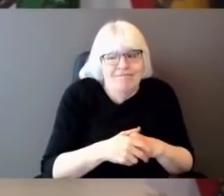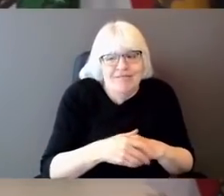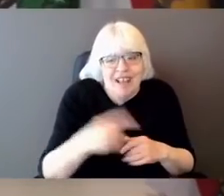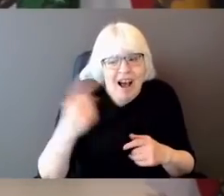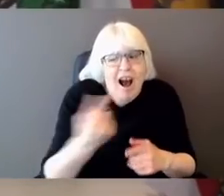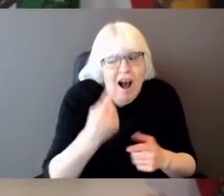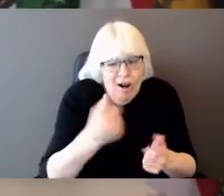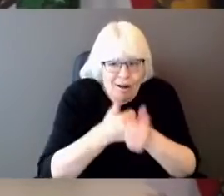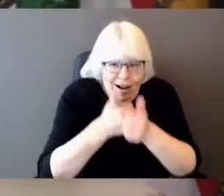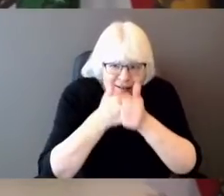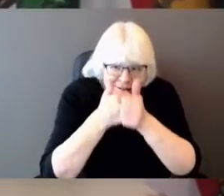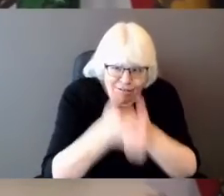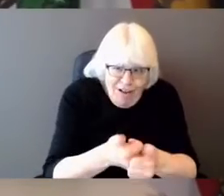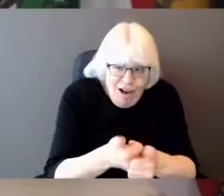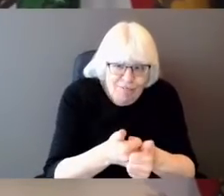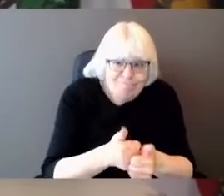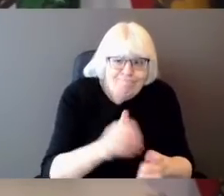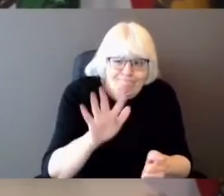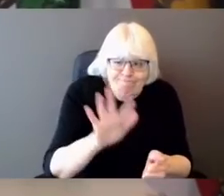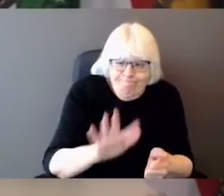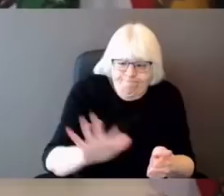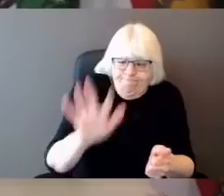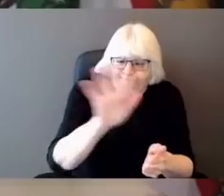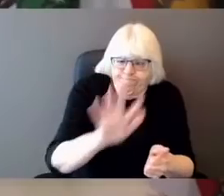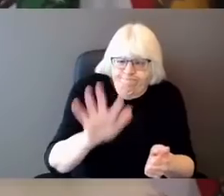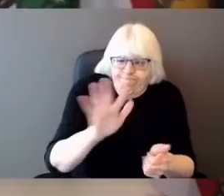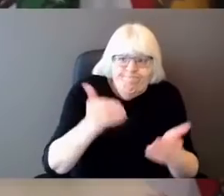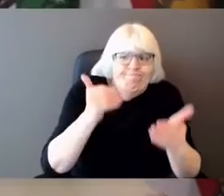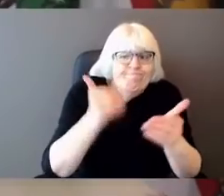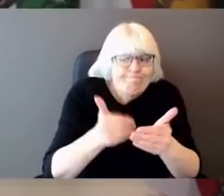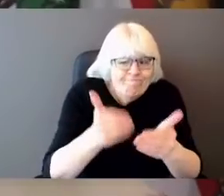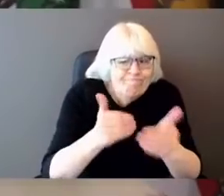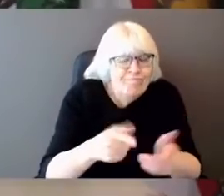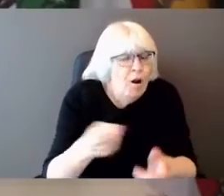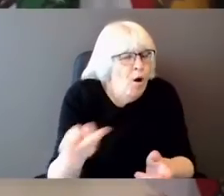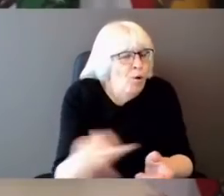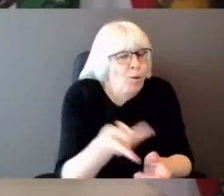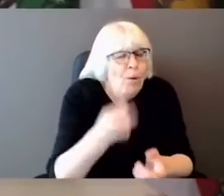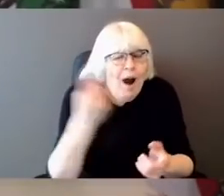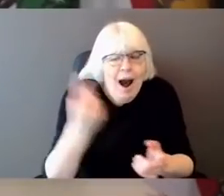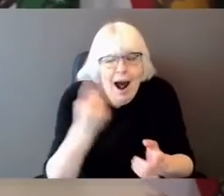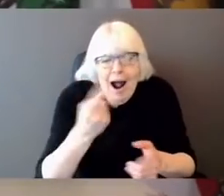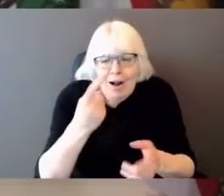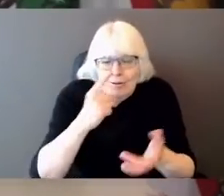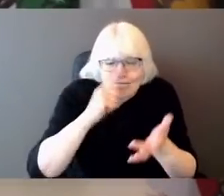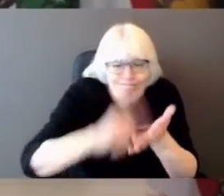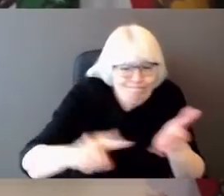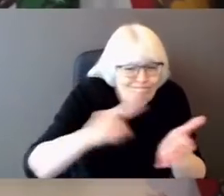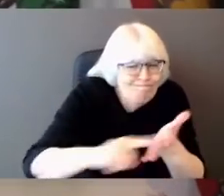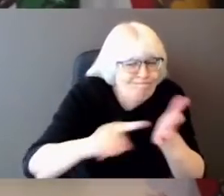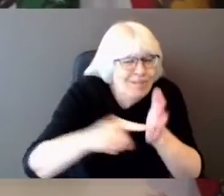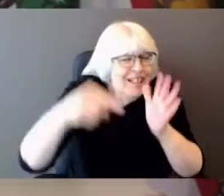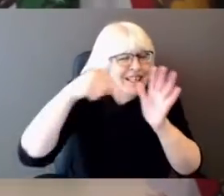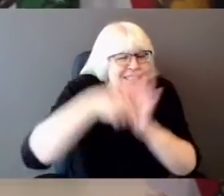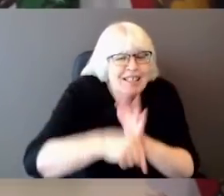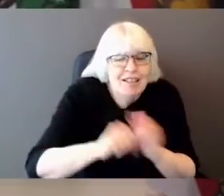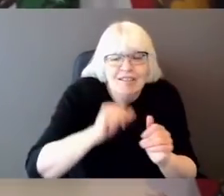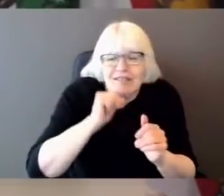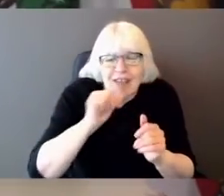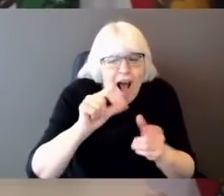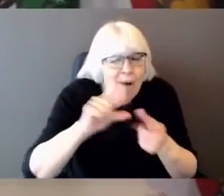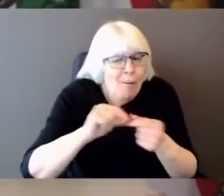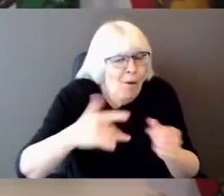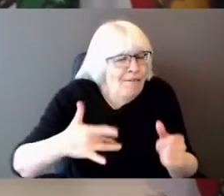But their work is always very thorough. It's based on science. There's no emotion that's into it at all. So I have comfort when they bring that forward to me.